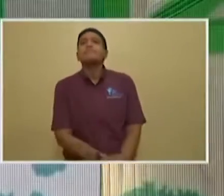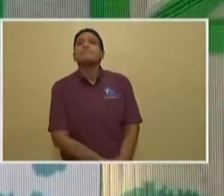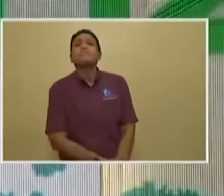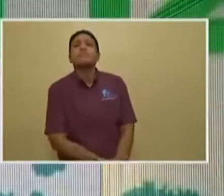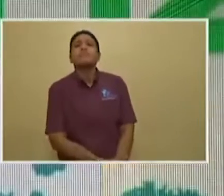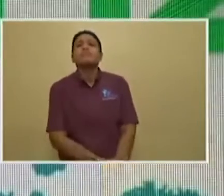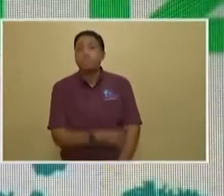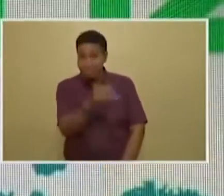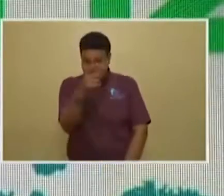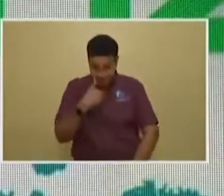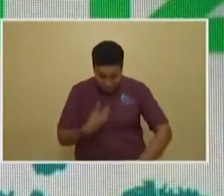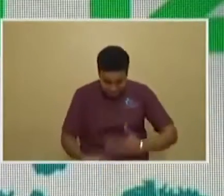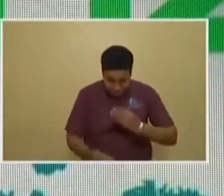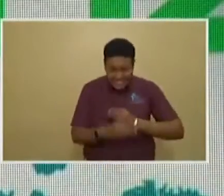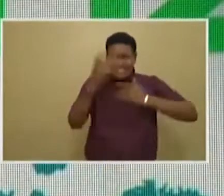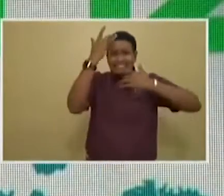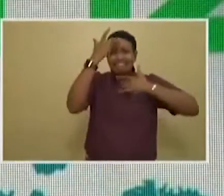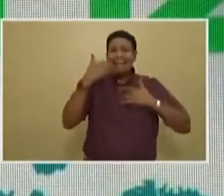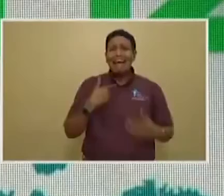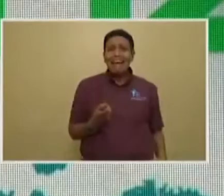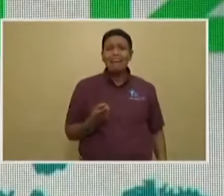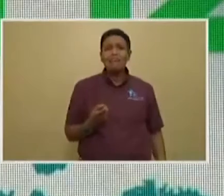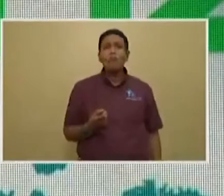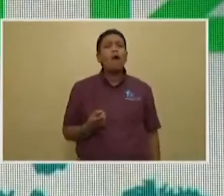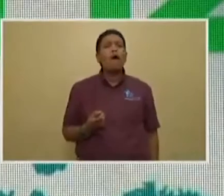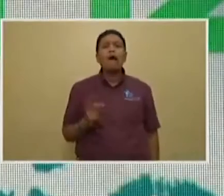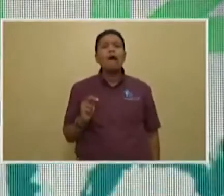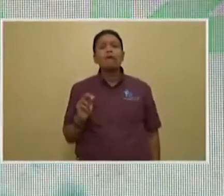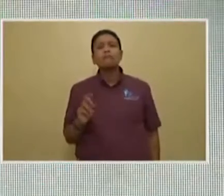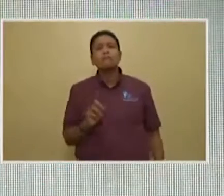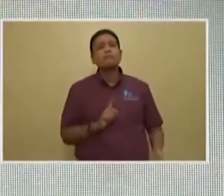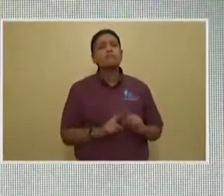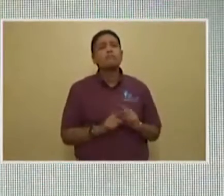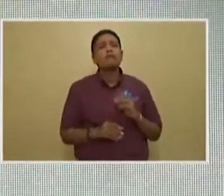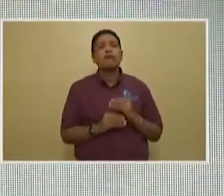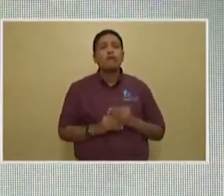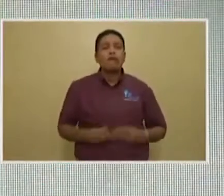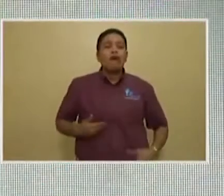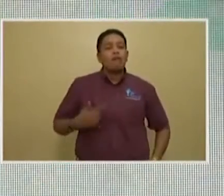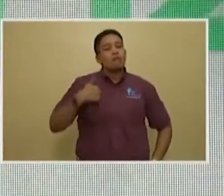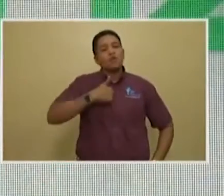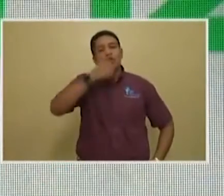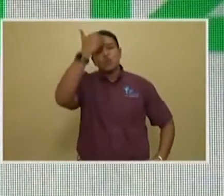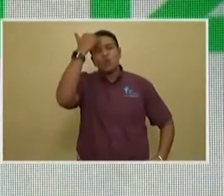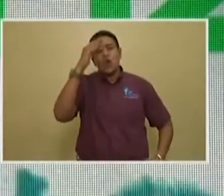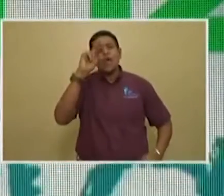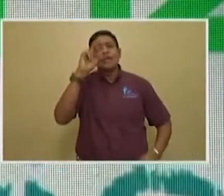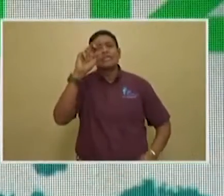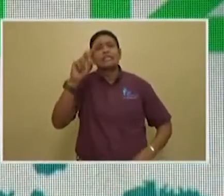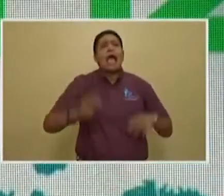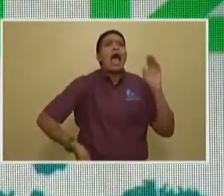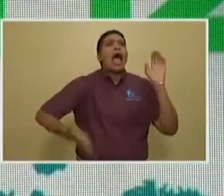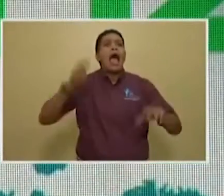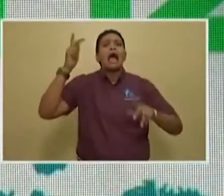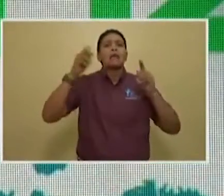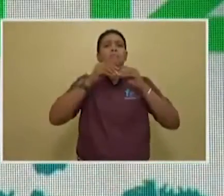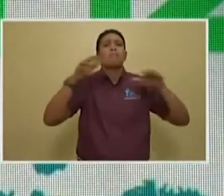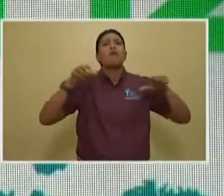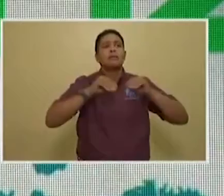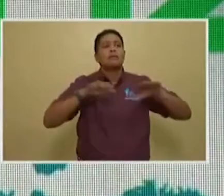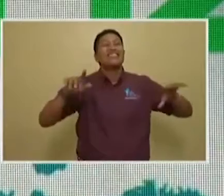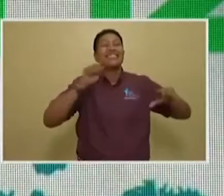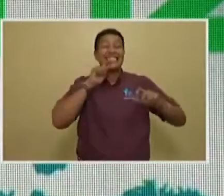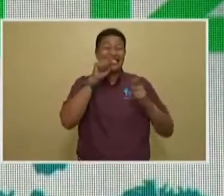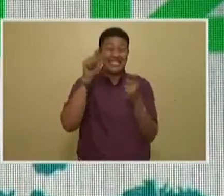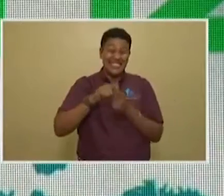If you have comorbidities, and we know that comorbidities are high in the population, particularly as